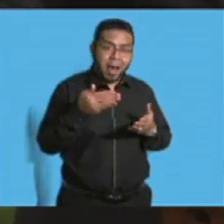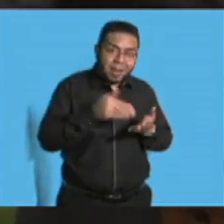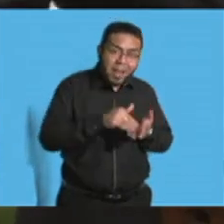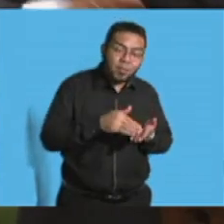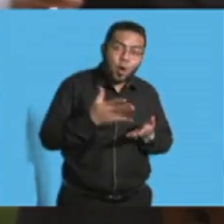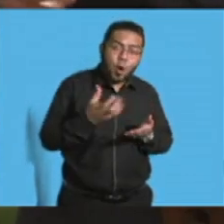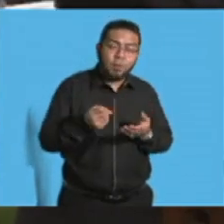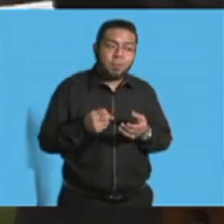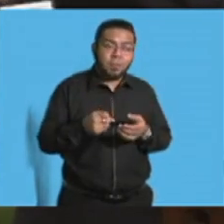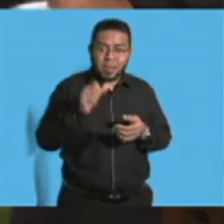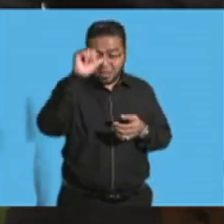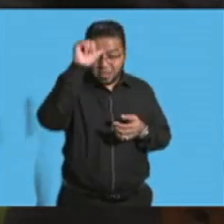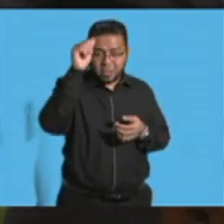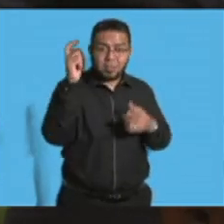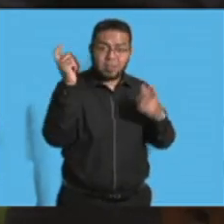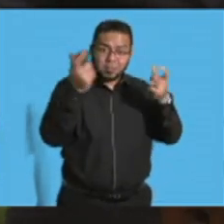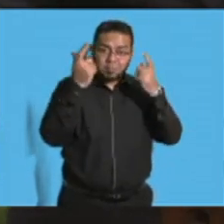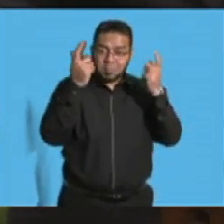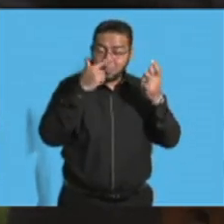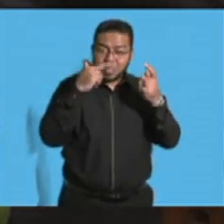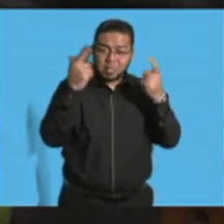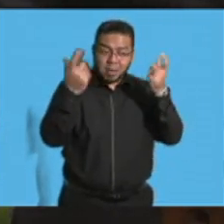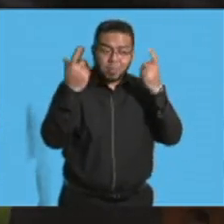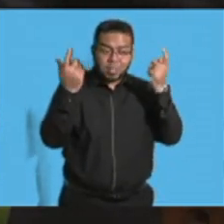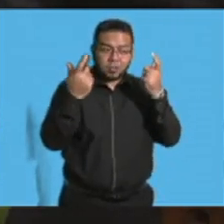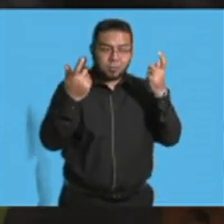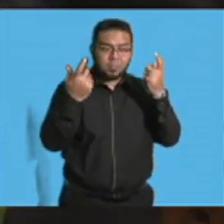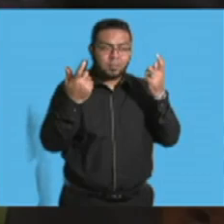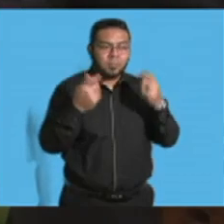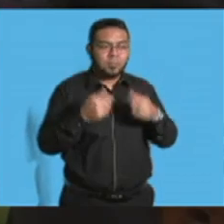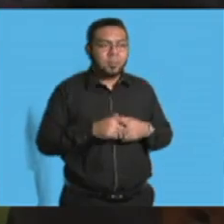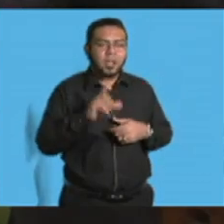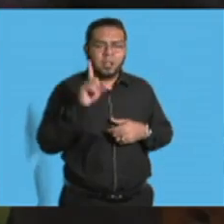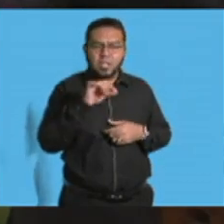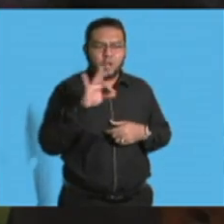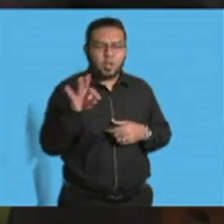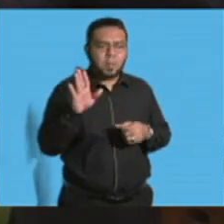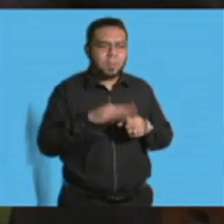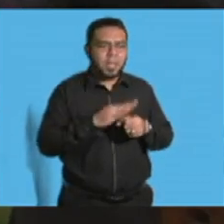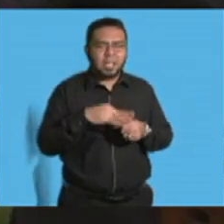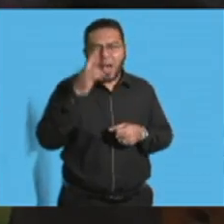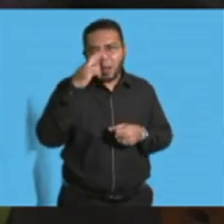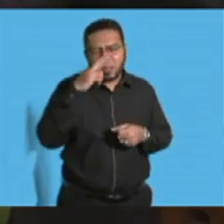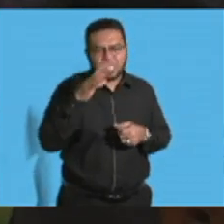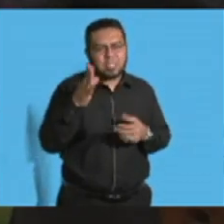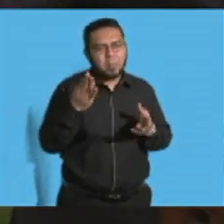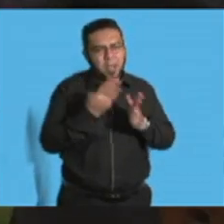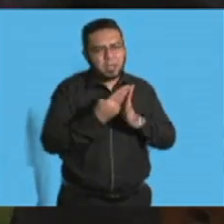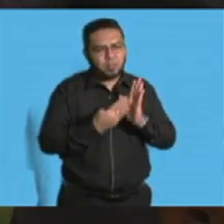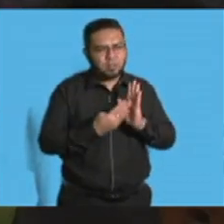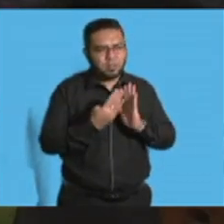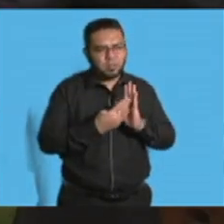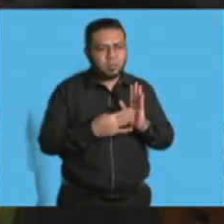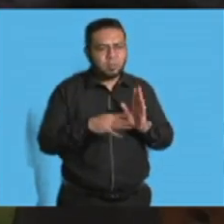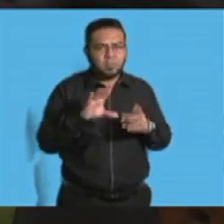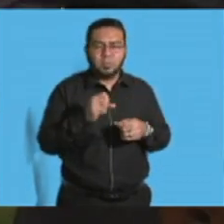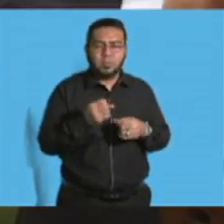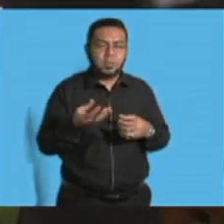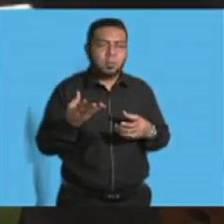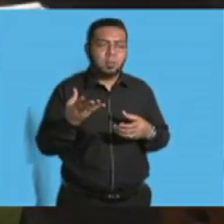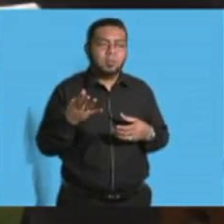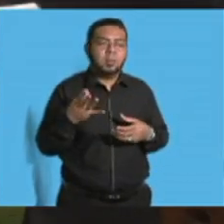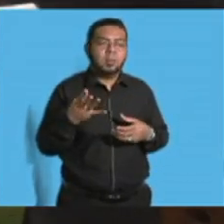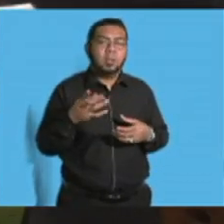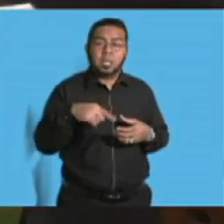and trying to set up a museum of $300,000 does not make it a racist budget. In fact, Madam Speaker, it